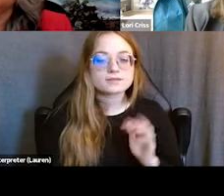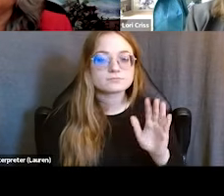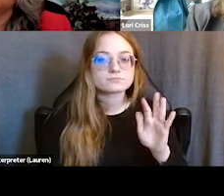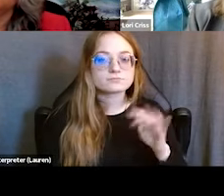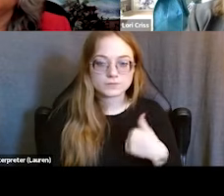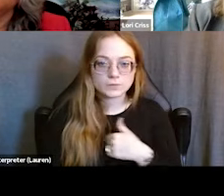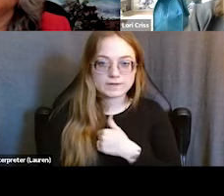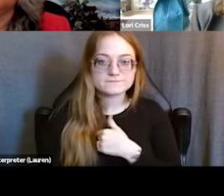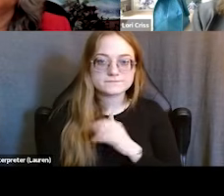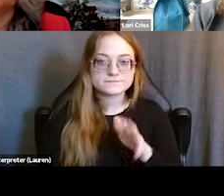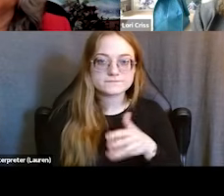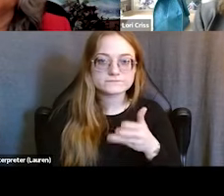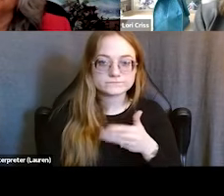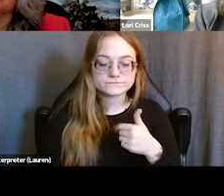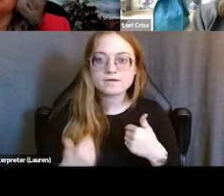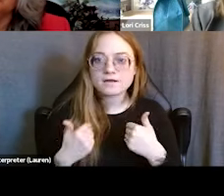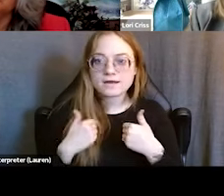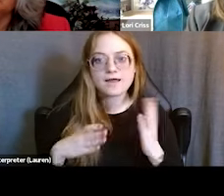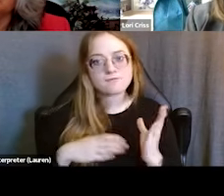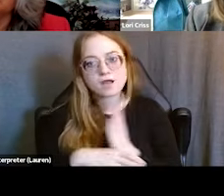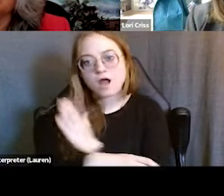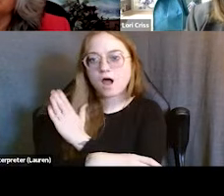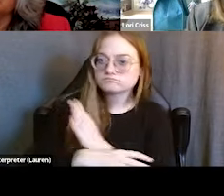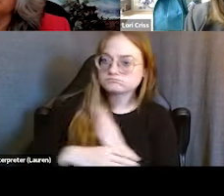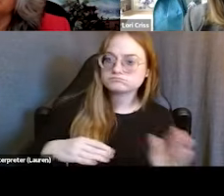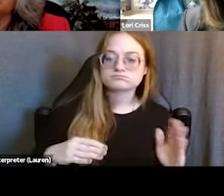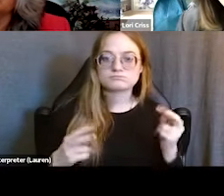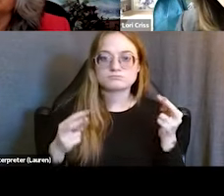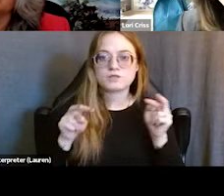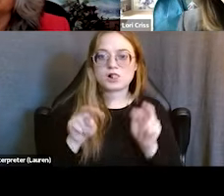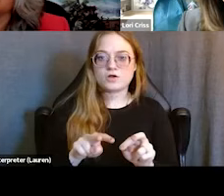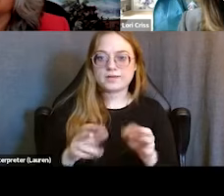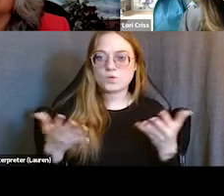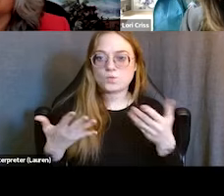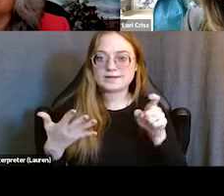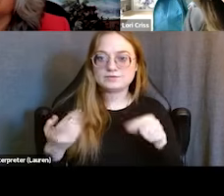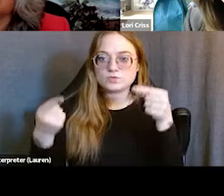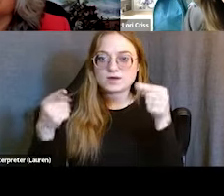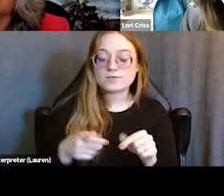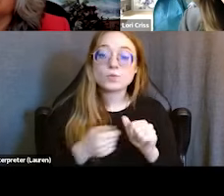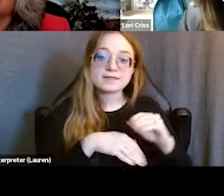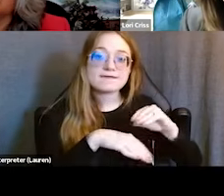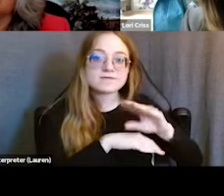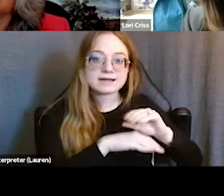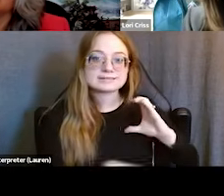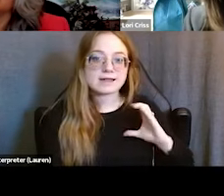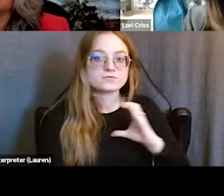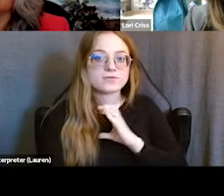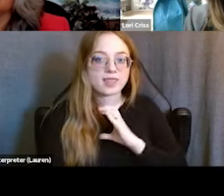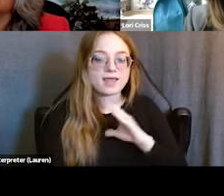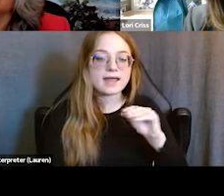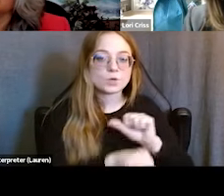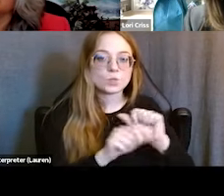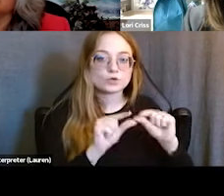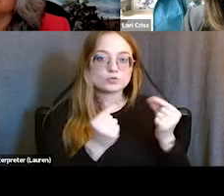undertaken a really comprehensive look at what needs to happen. And we did that with an advisory council and work group meetings